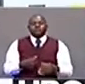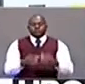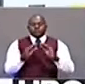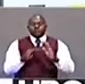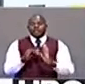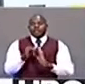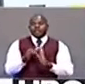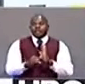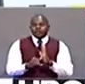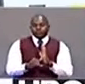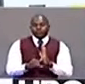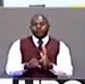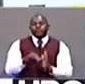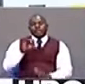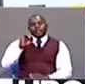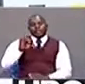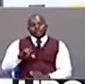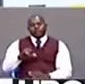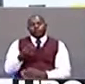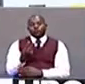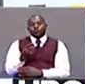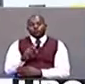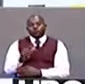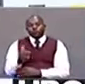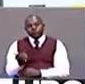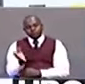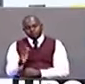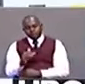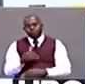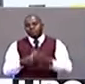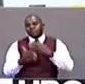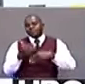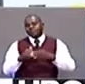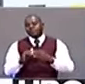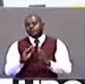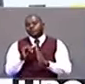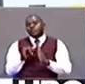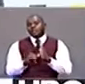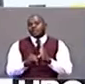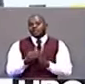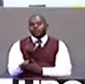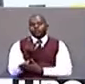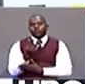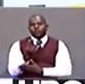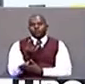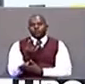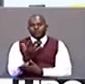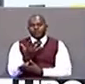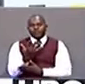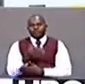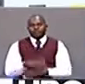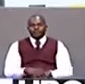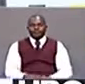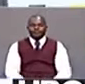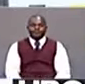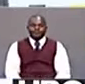9 for 2 minutes and then return to item 4. Item 5.